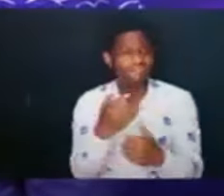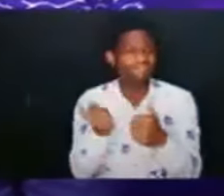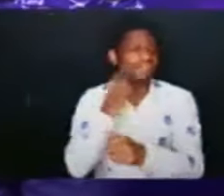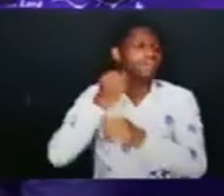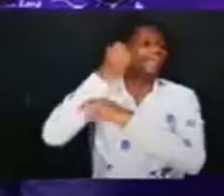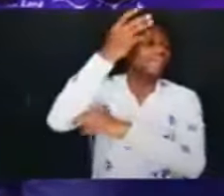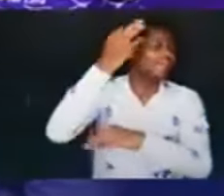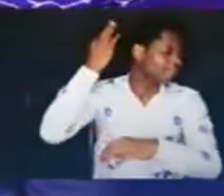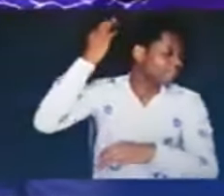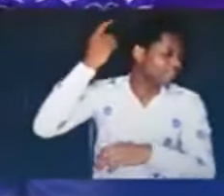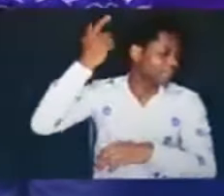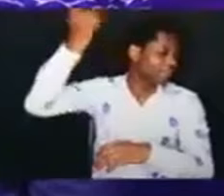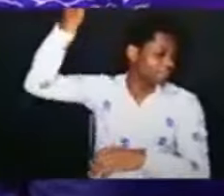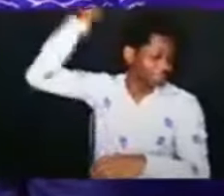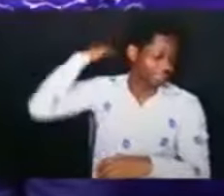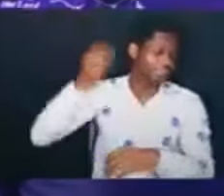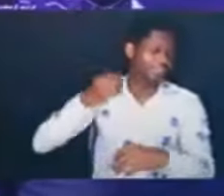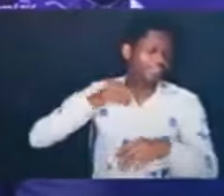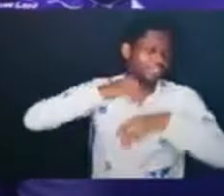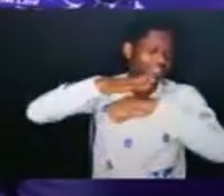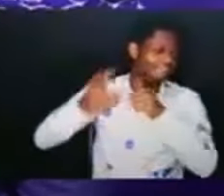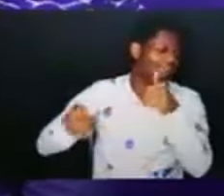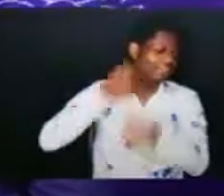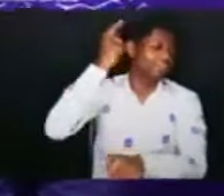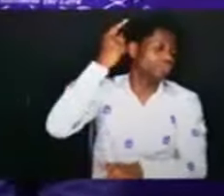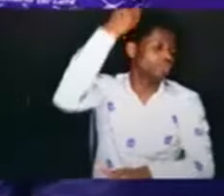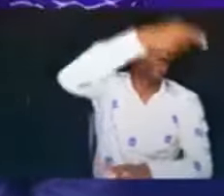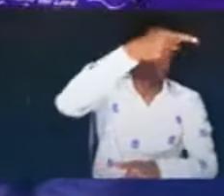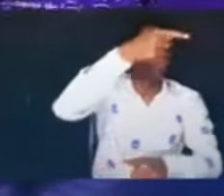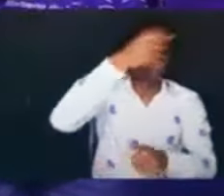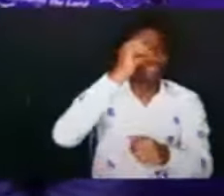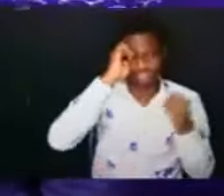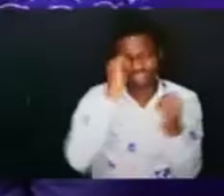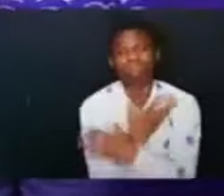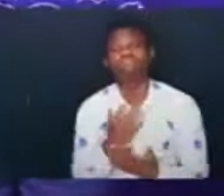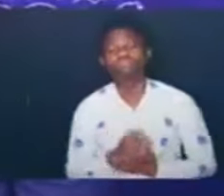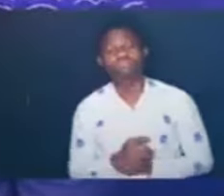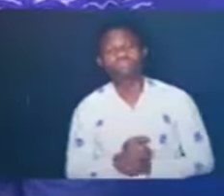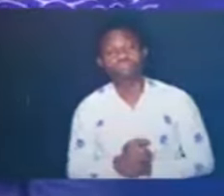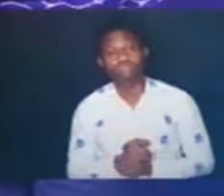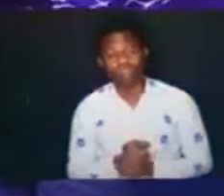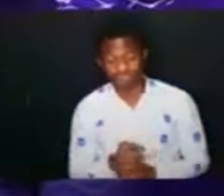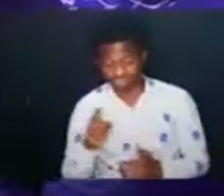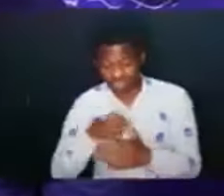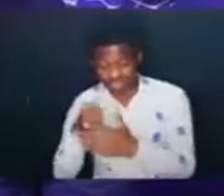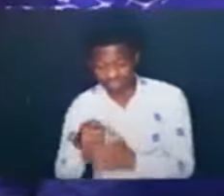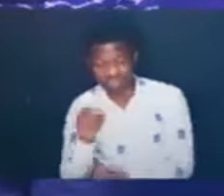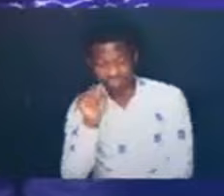ahead of them. Now Osman nipa bi edi wanim oton Joseph e ma no koye akwa e wo ho. Now the next verse